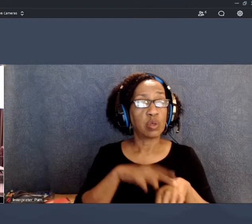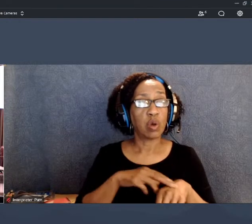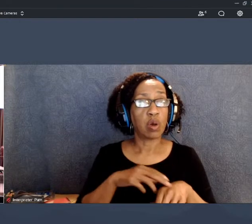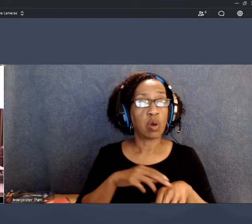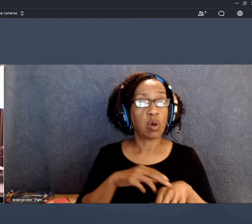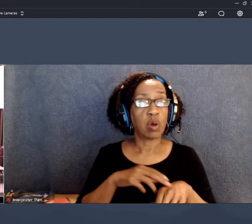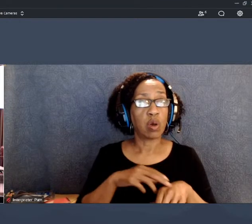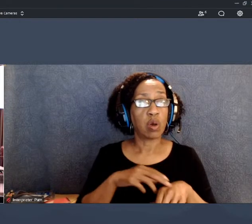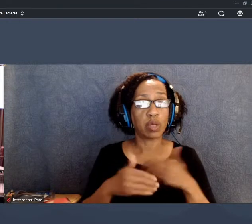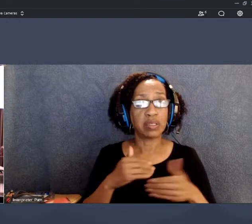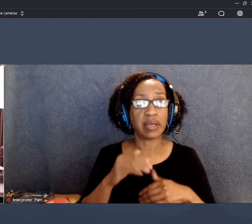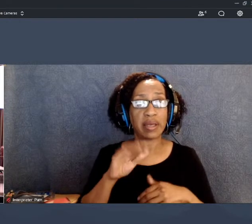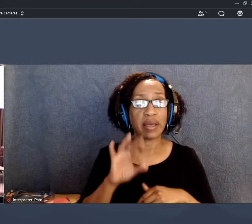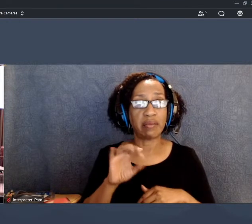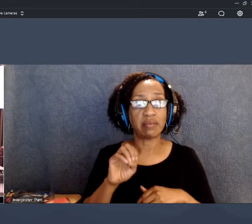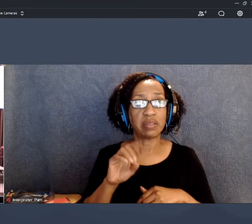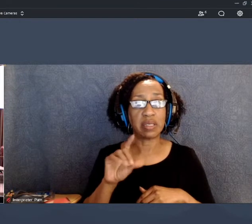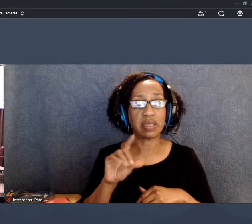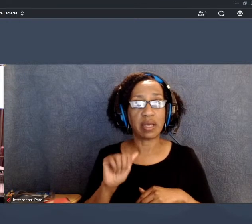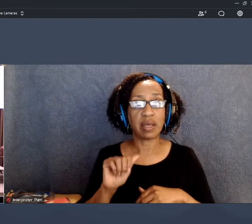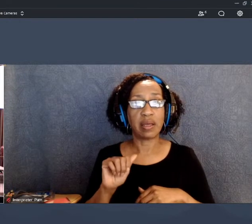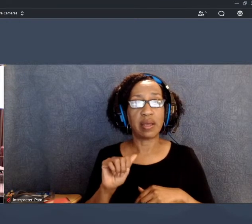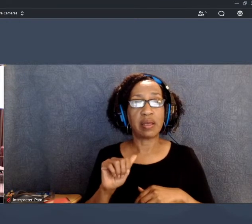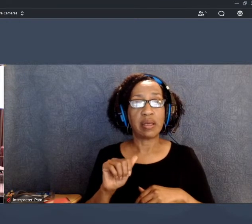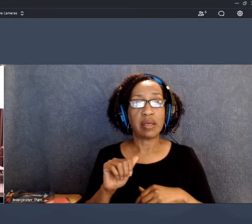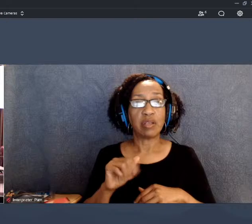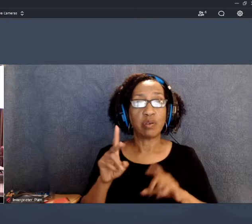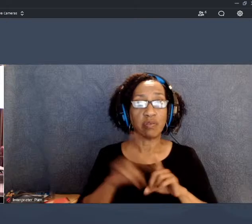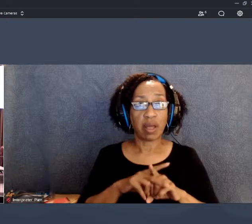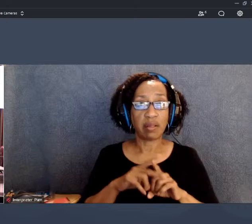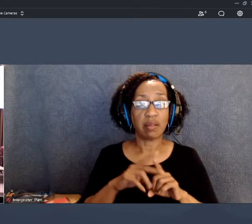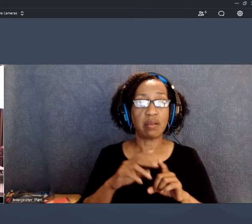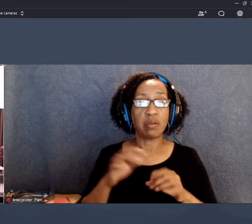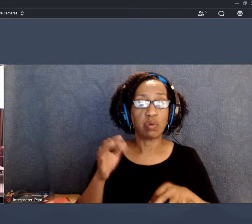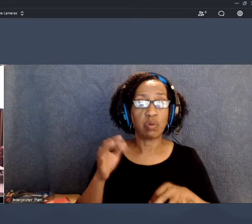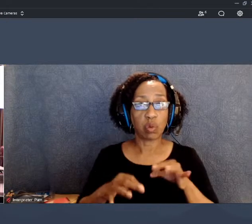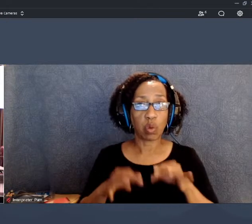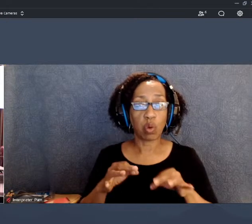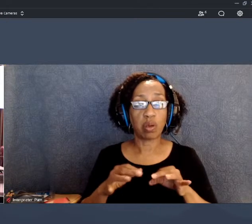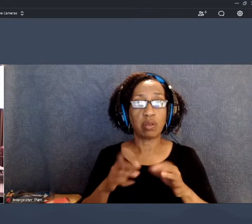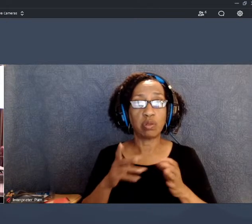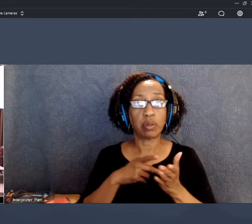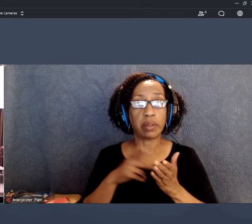an eviction action. You file an FED action before the court. You're gonna pay